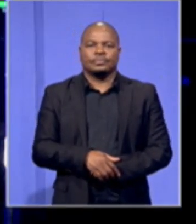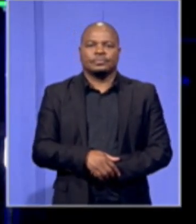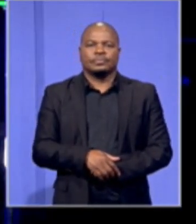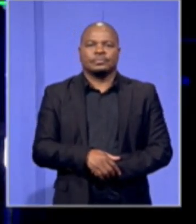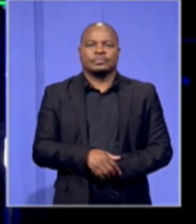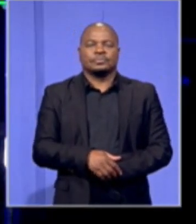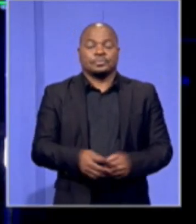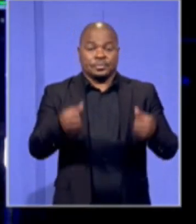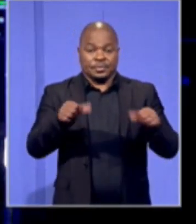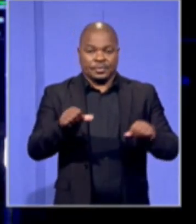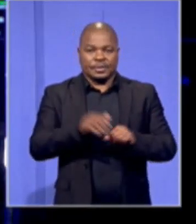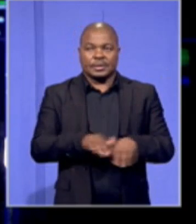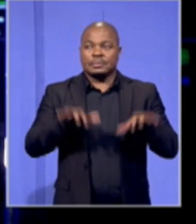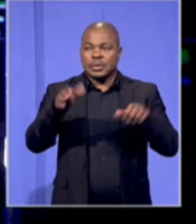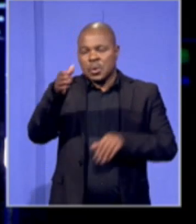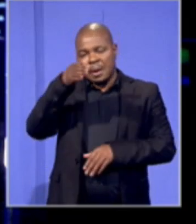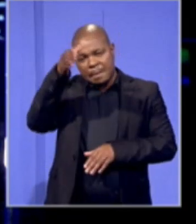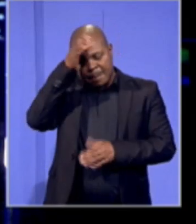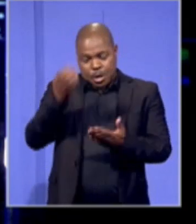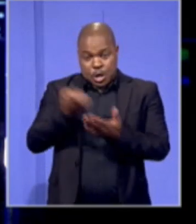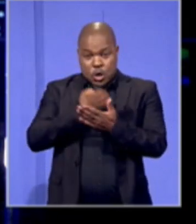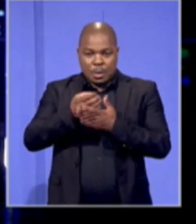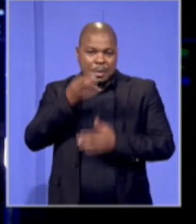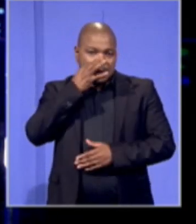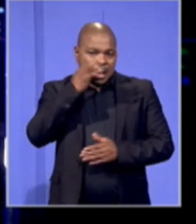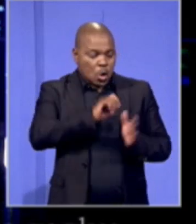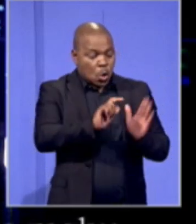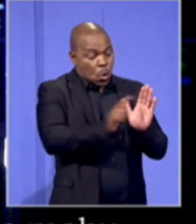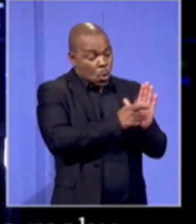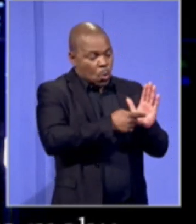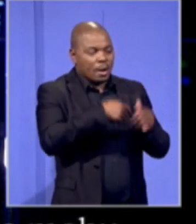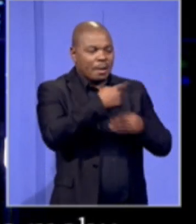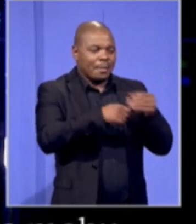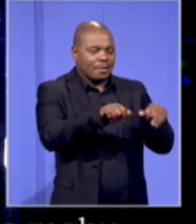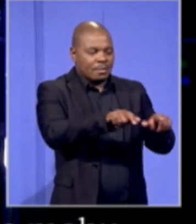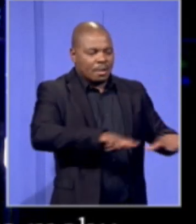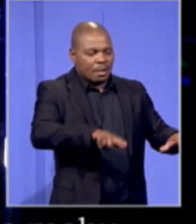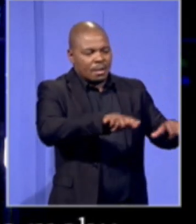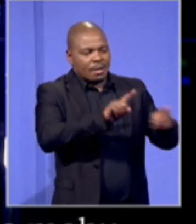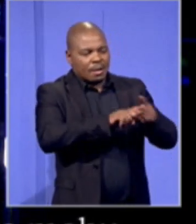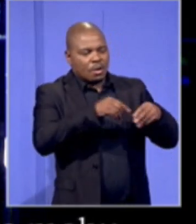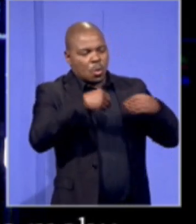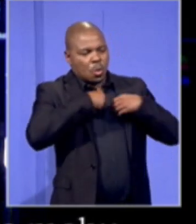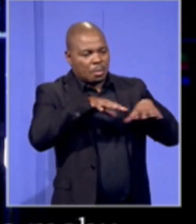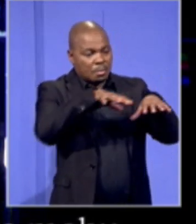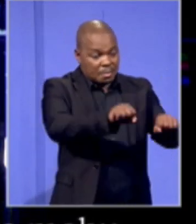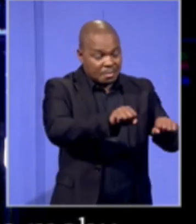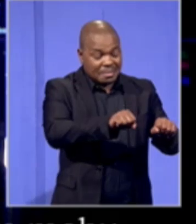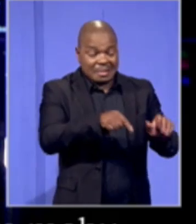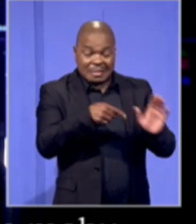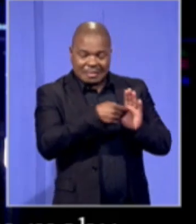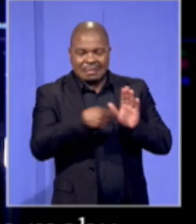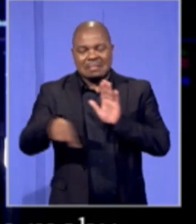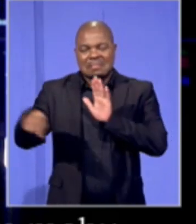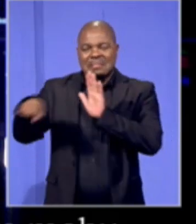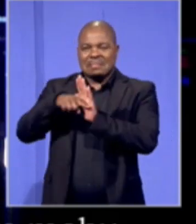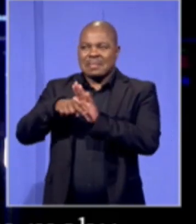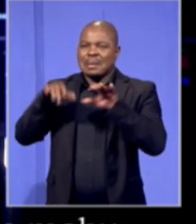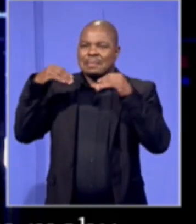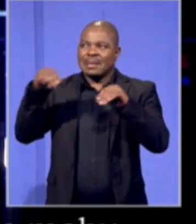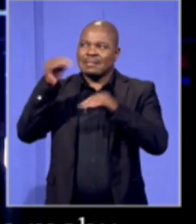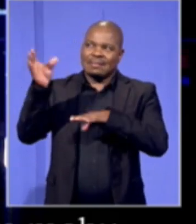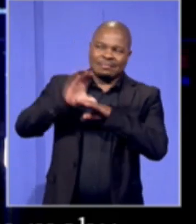Ho sa le jwalo ditsebi tsa moruo di re ho saena setshwantsho sa molao sa ho amoha beng ba thepa ho ka nna ba le ditlamorao tse busula ho batsetedi